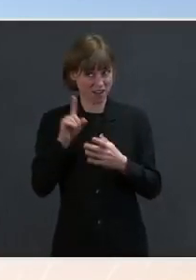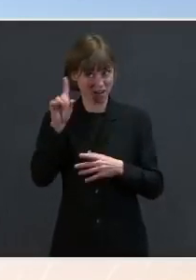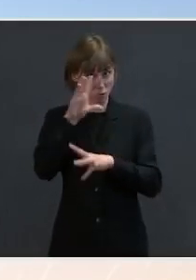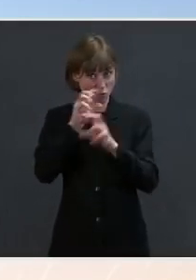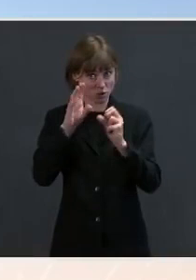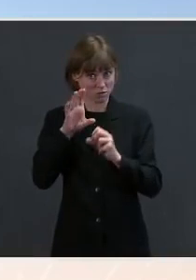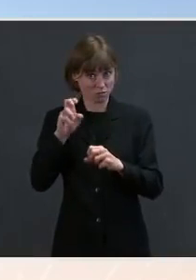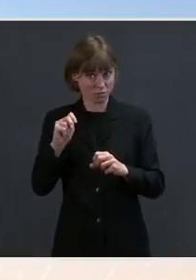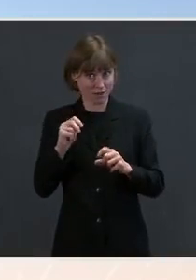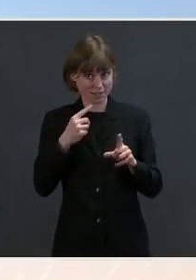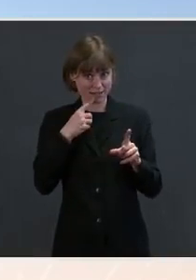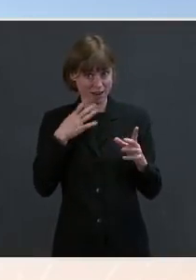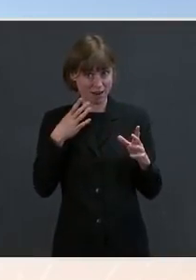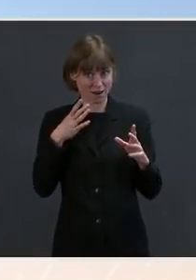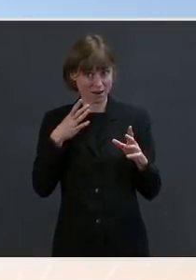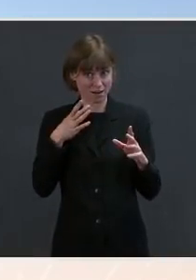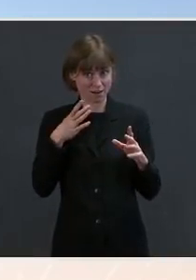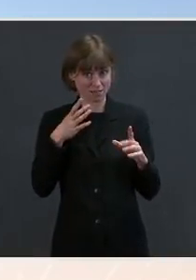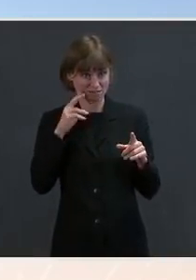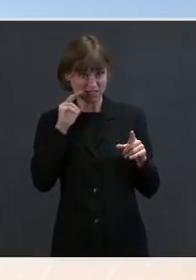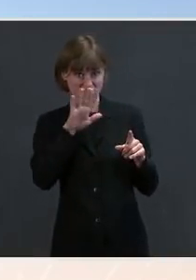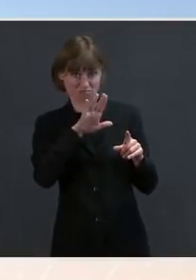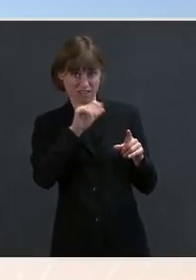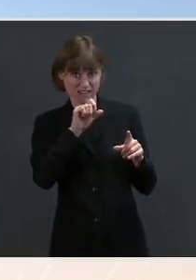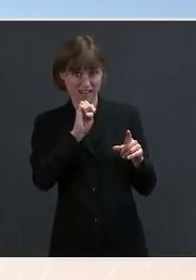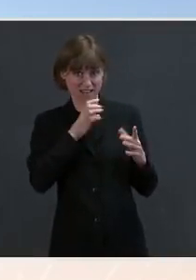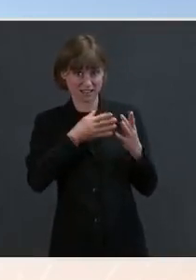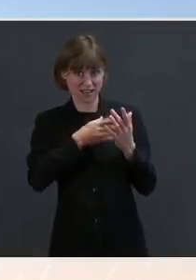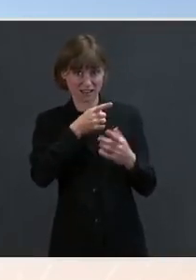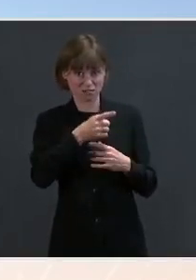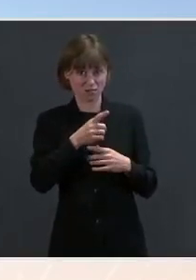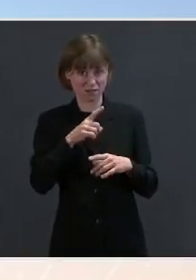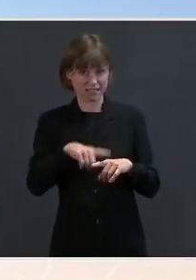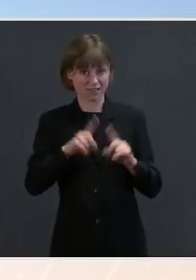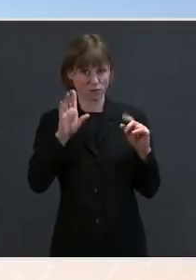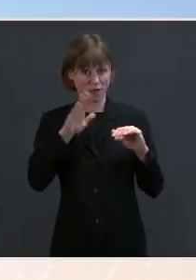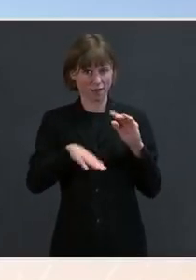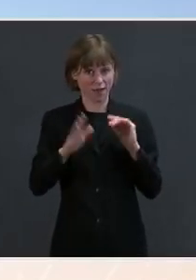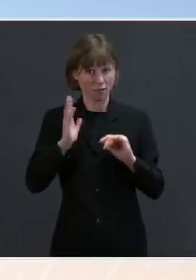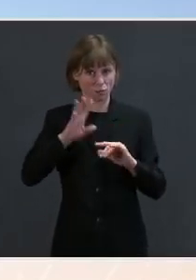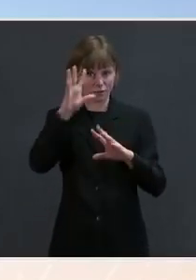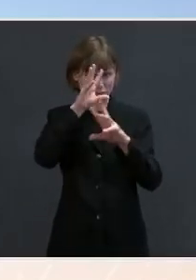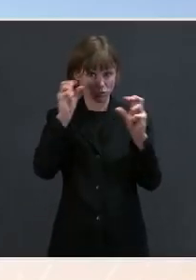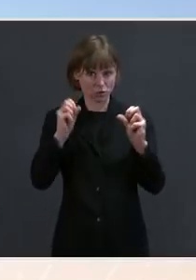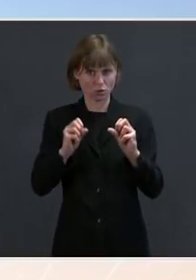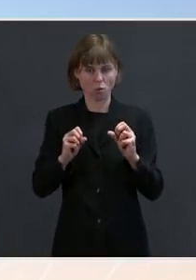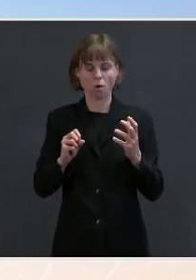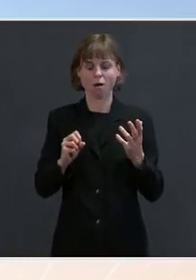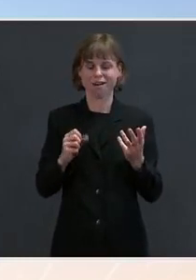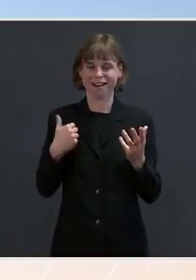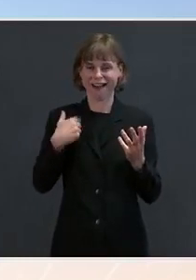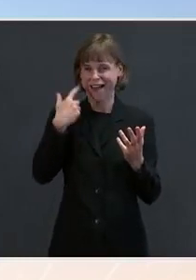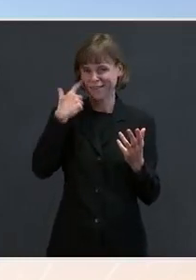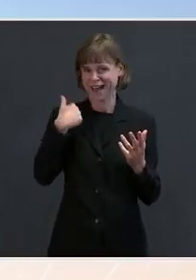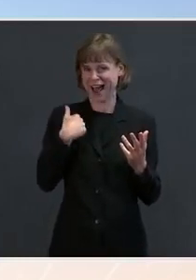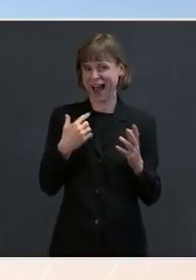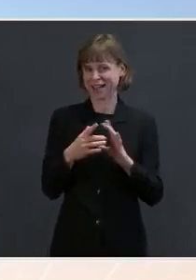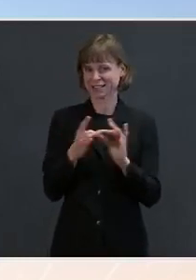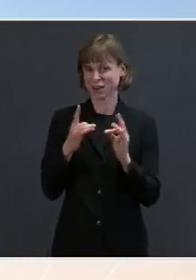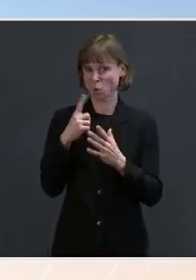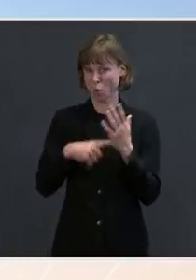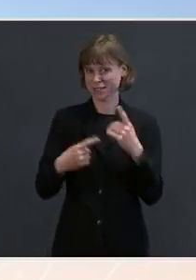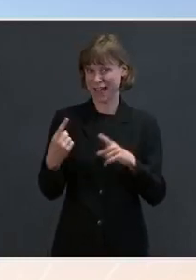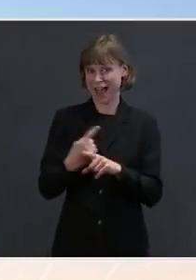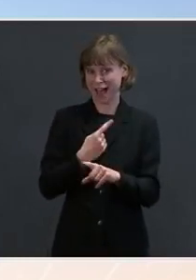Anne Sekulis in any different way than his predecessor does? I think I was stating what is accurate, that